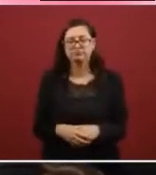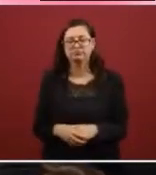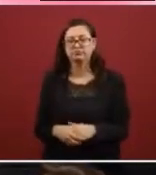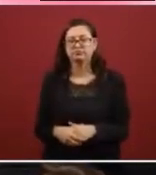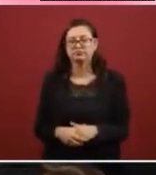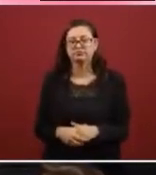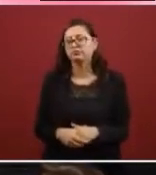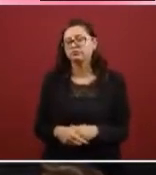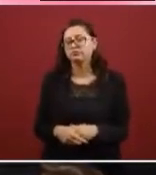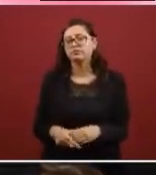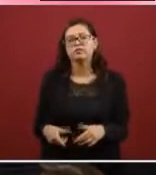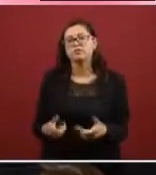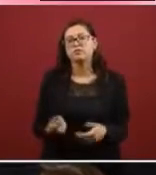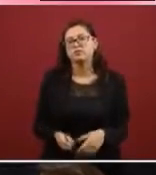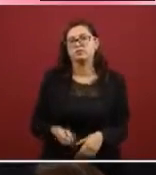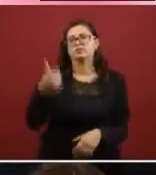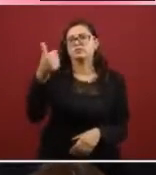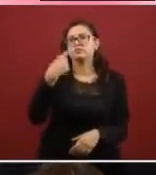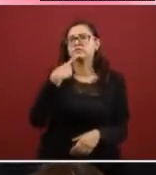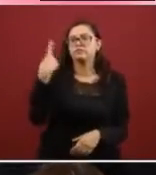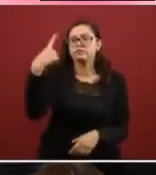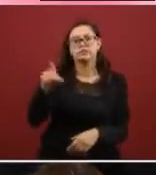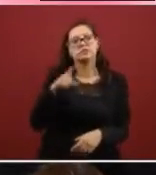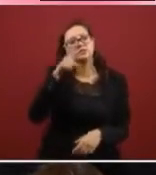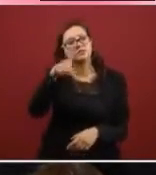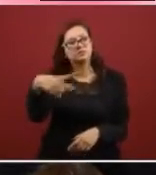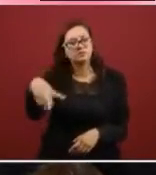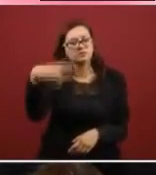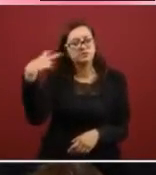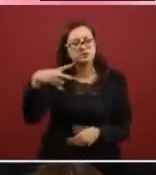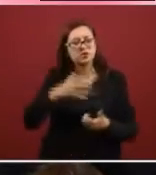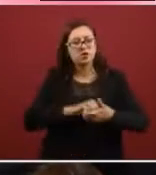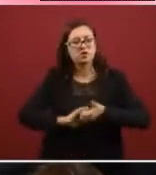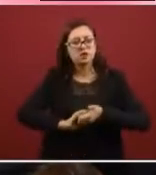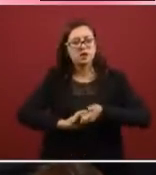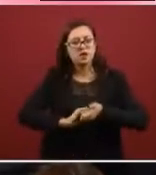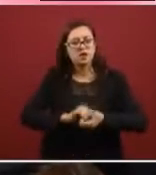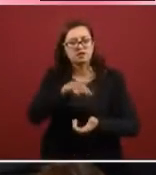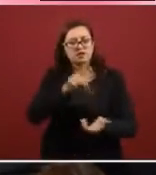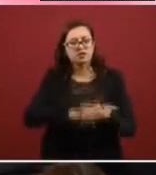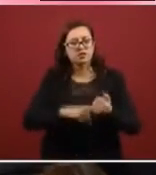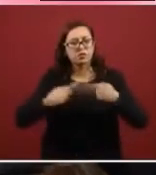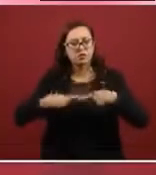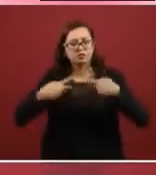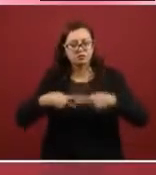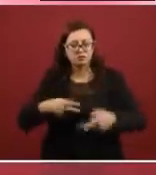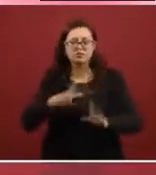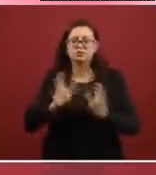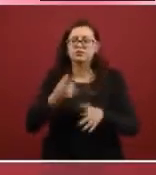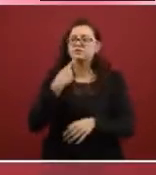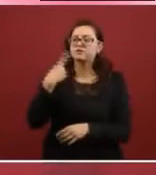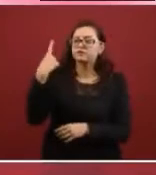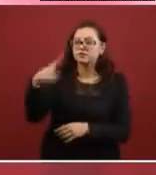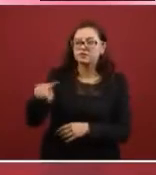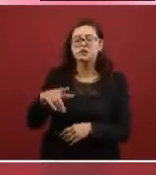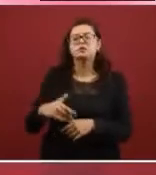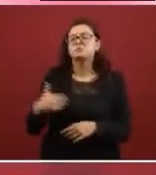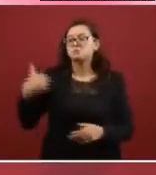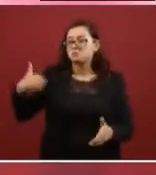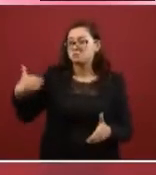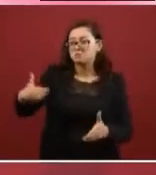complaints that were done were the trailers that were held in Veracruz. And there's a few